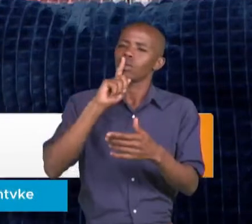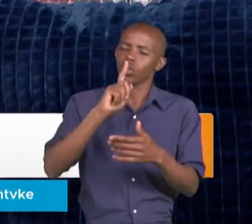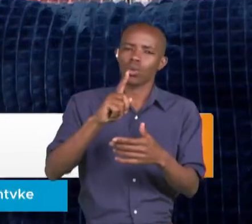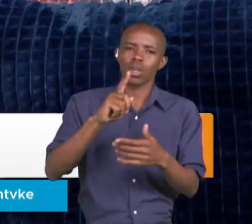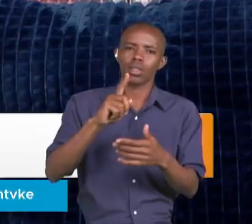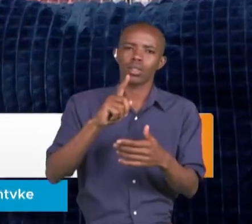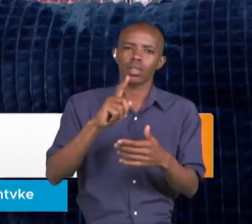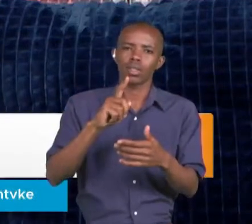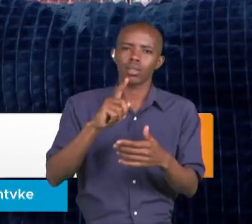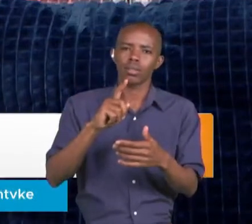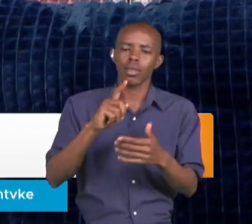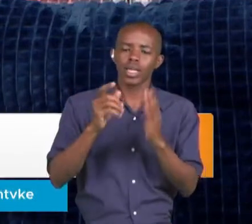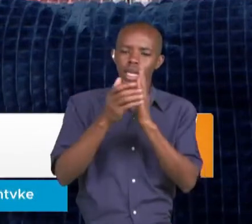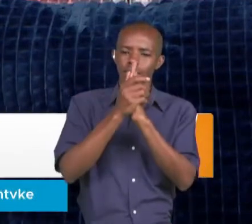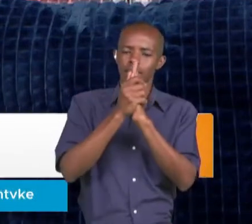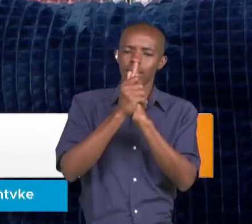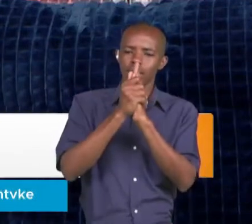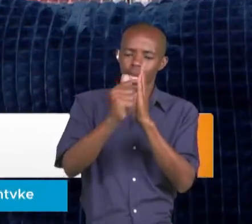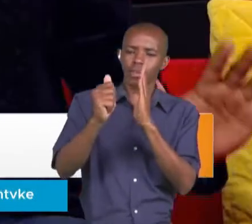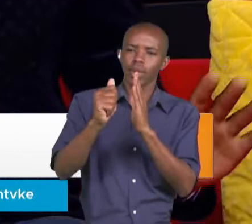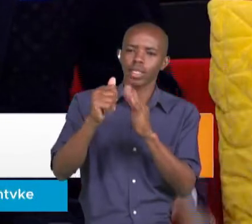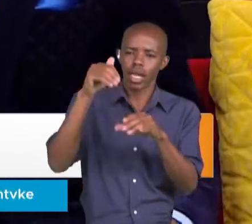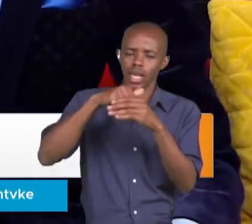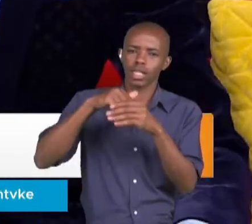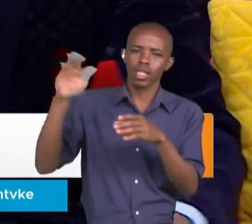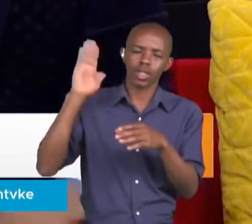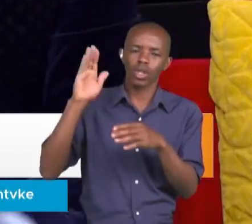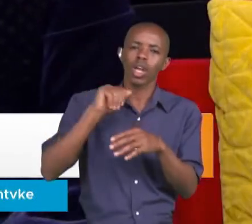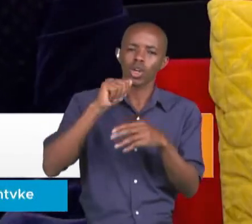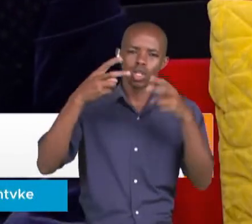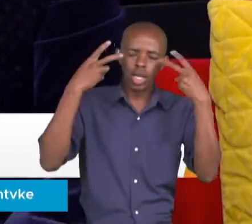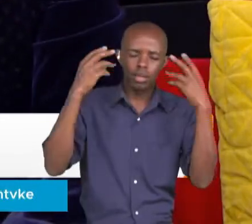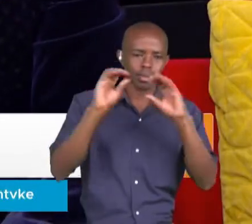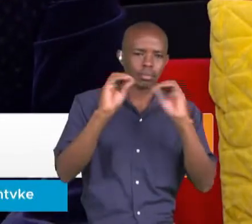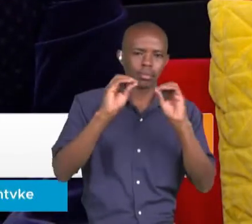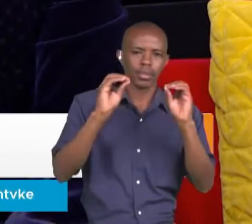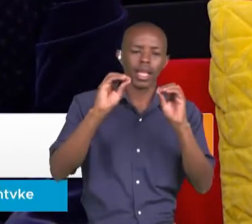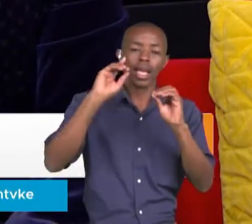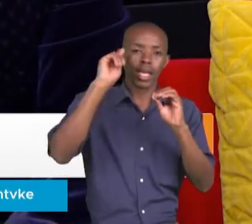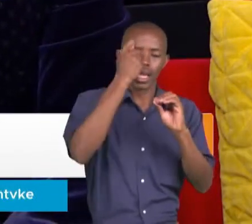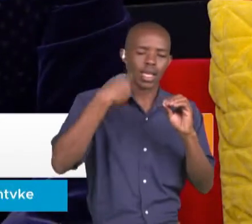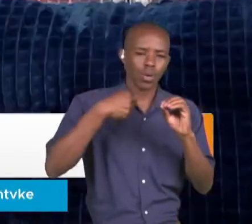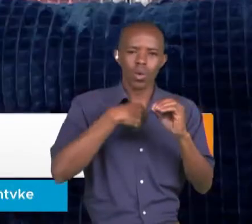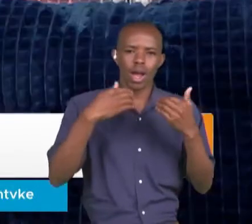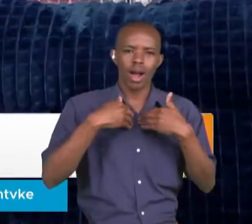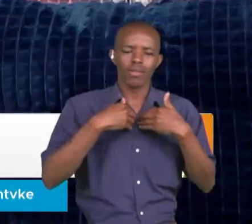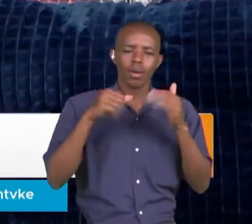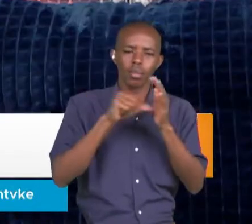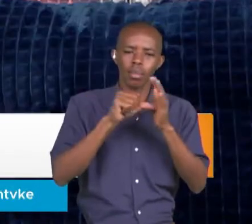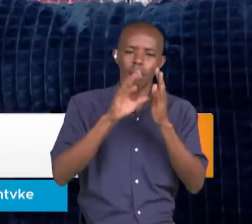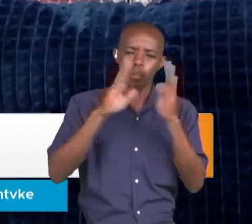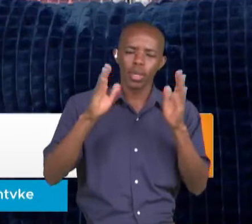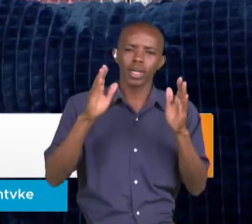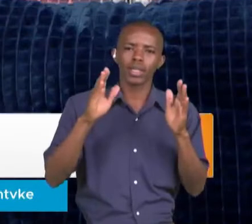that as a security expert, okay, accurately. Not Al-Shabaab? Not Al-Shabaab. Wow. Because Kenya, we have a grave problem with